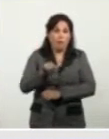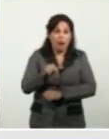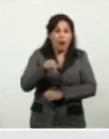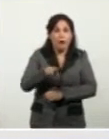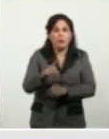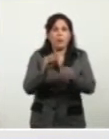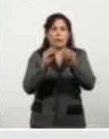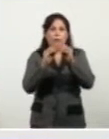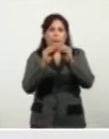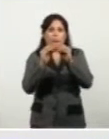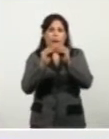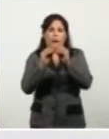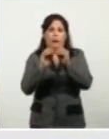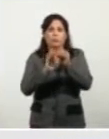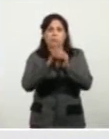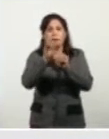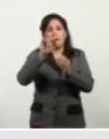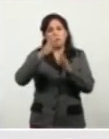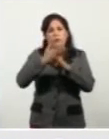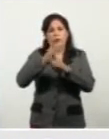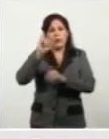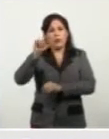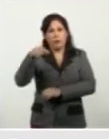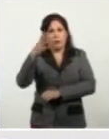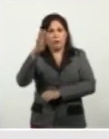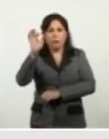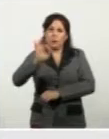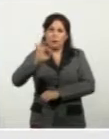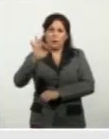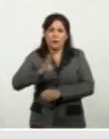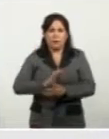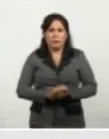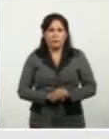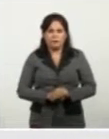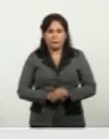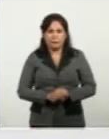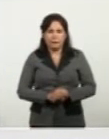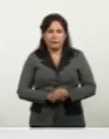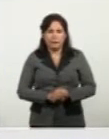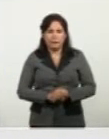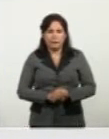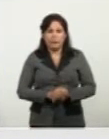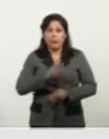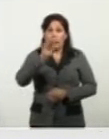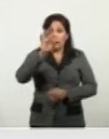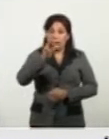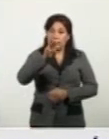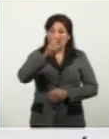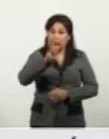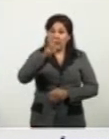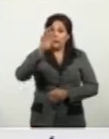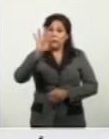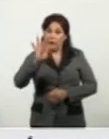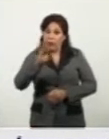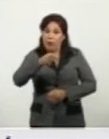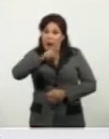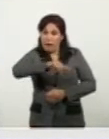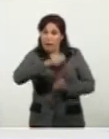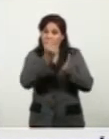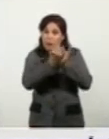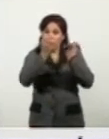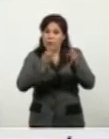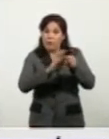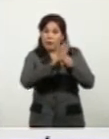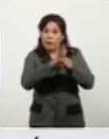In the accumulated number of people diagnosed, the female sex is already with more cases, despite the arguments that the